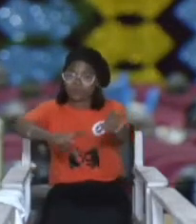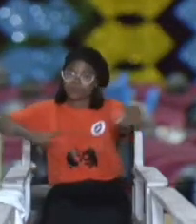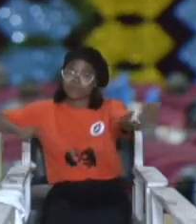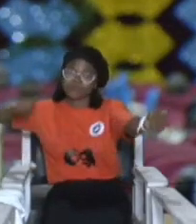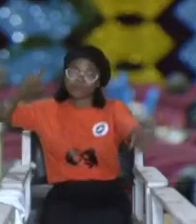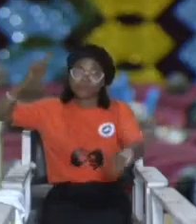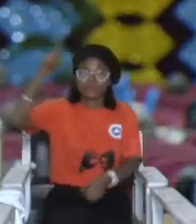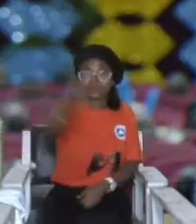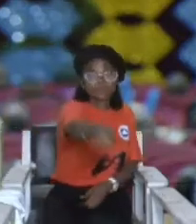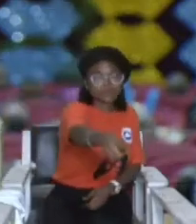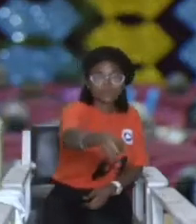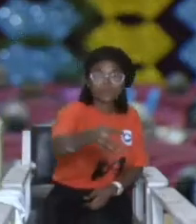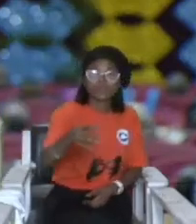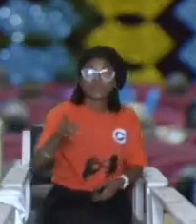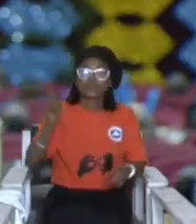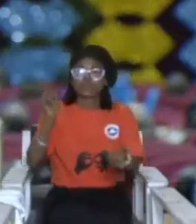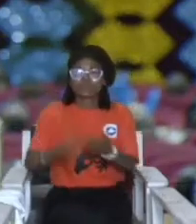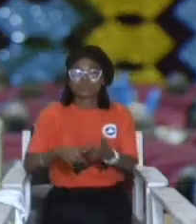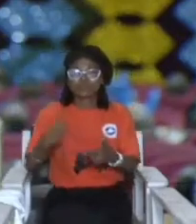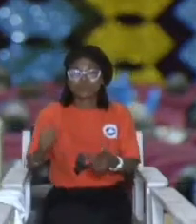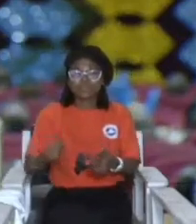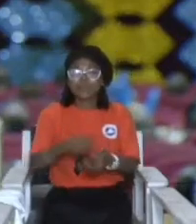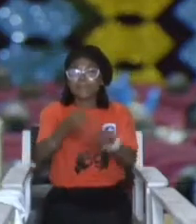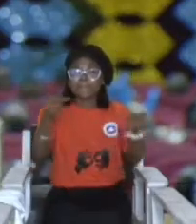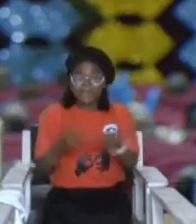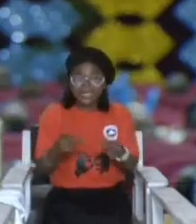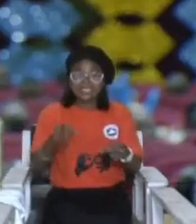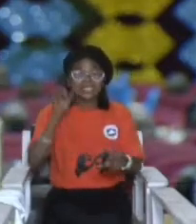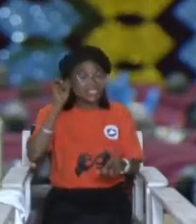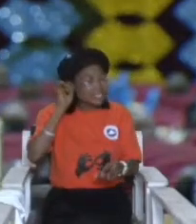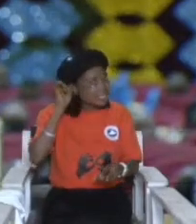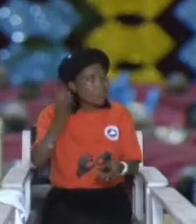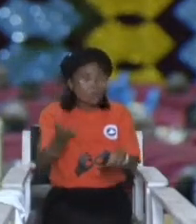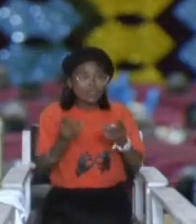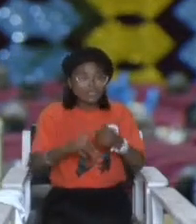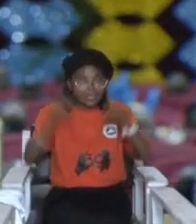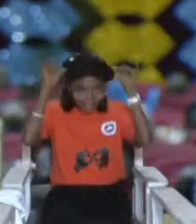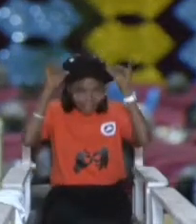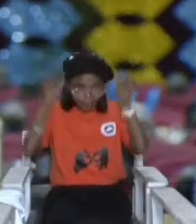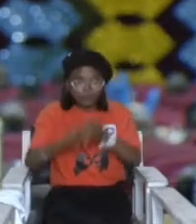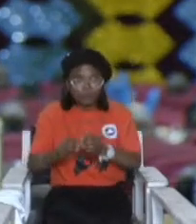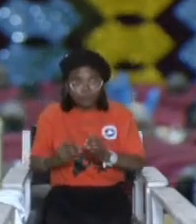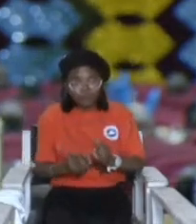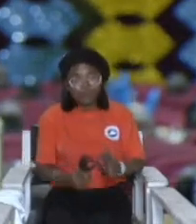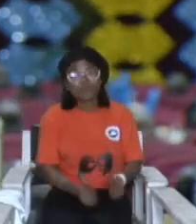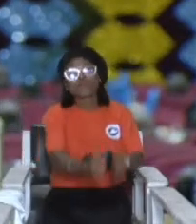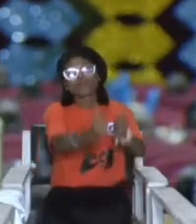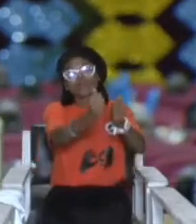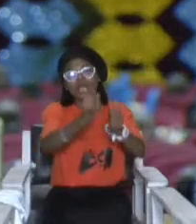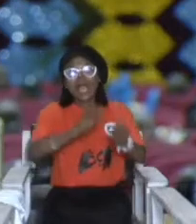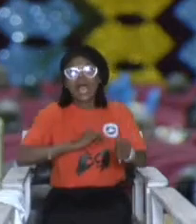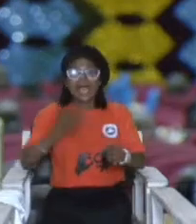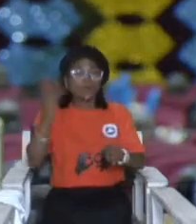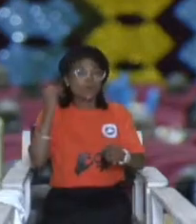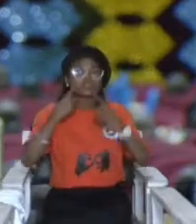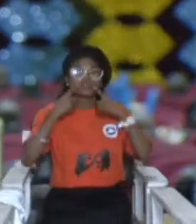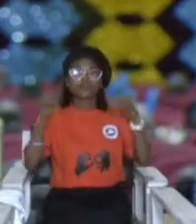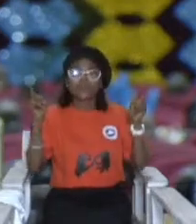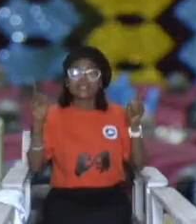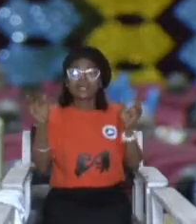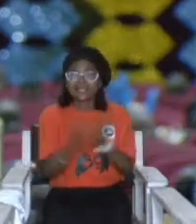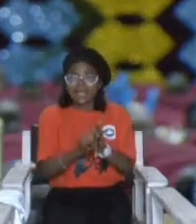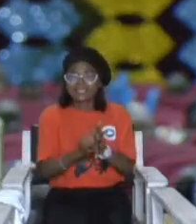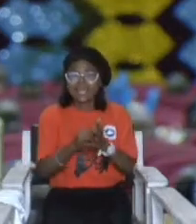rod towards the direction he wanted the cows to follow. And I was surprised that